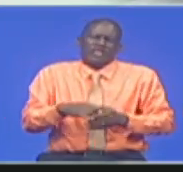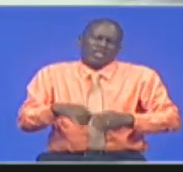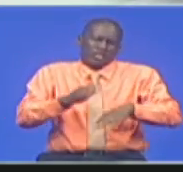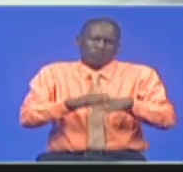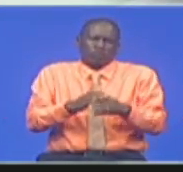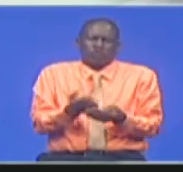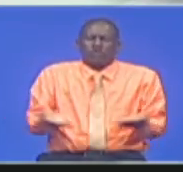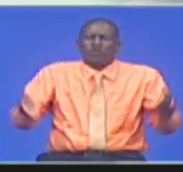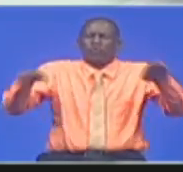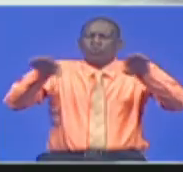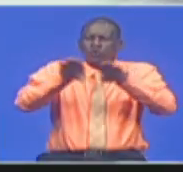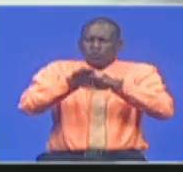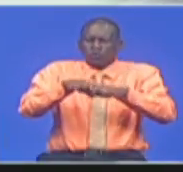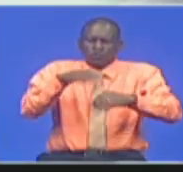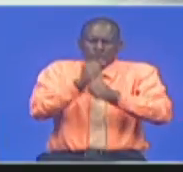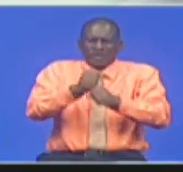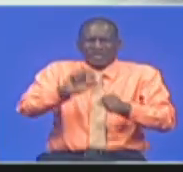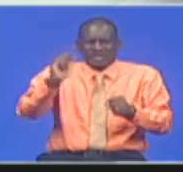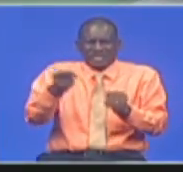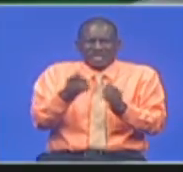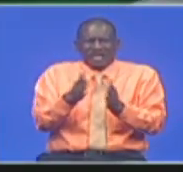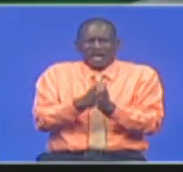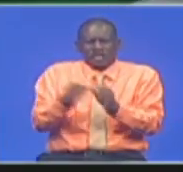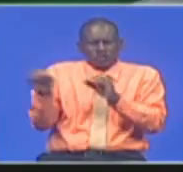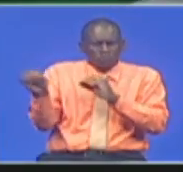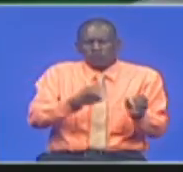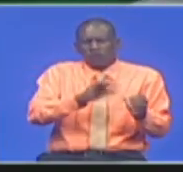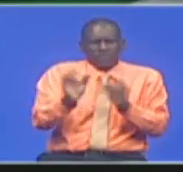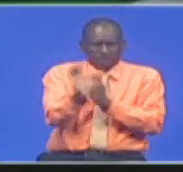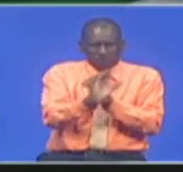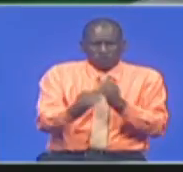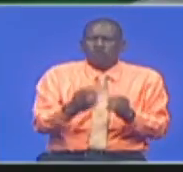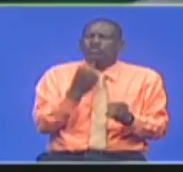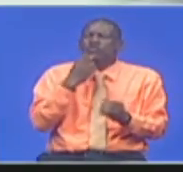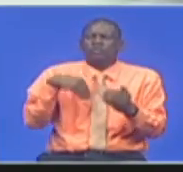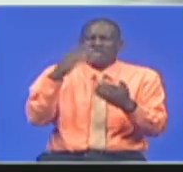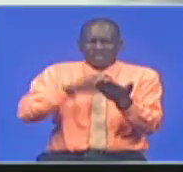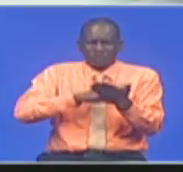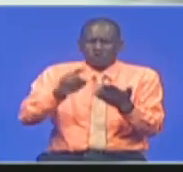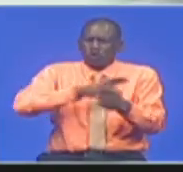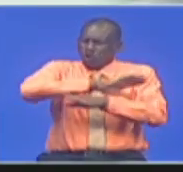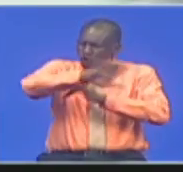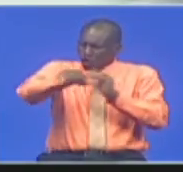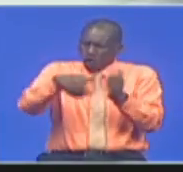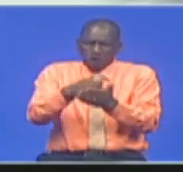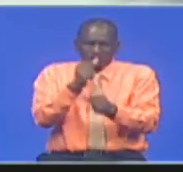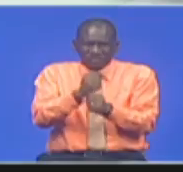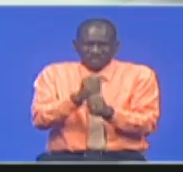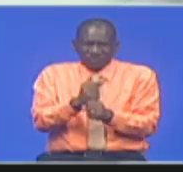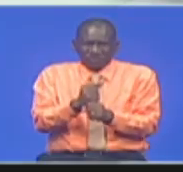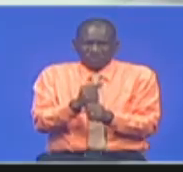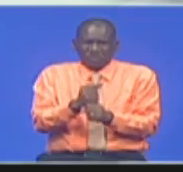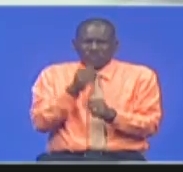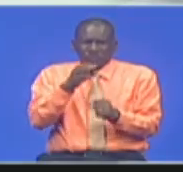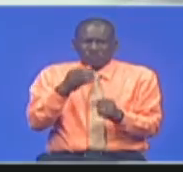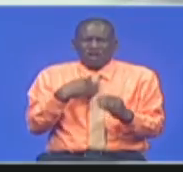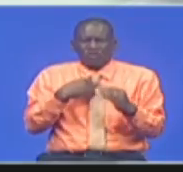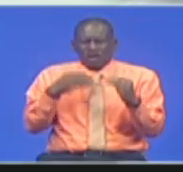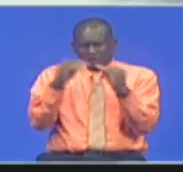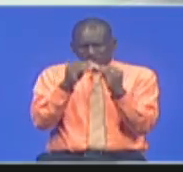Kenyan operations and their site as well. On Tuesday next week, all staff are to have a town hall setting meeting